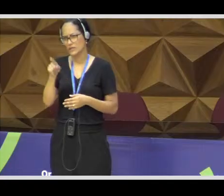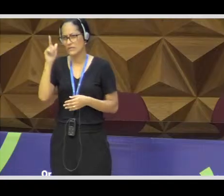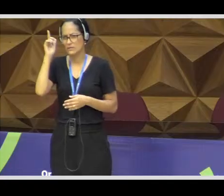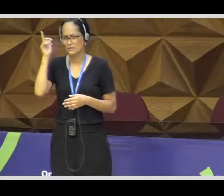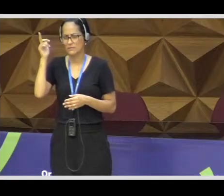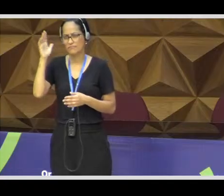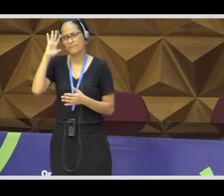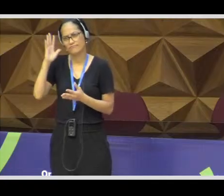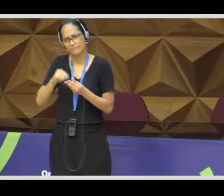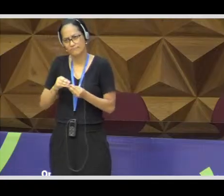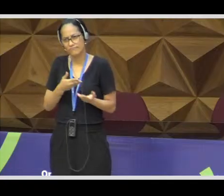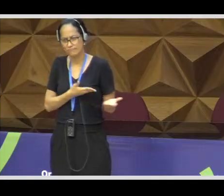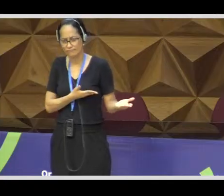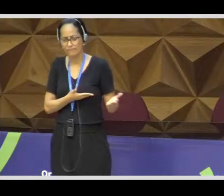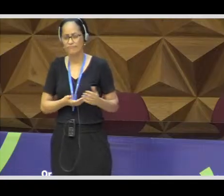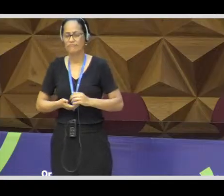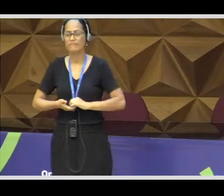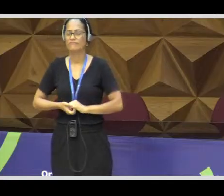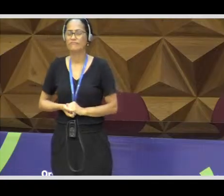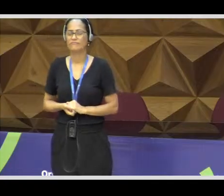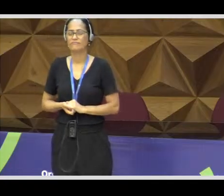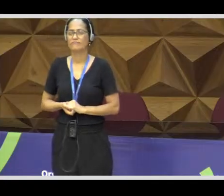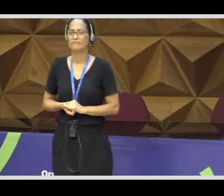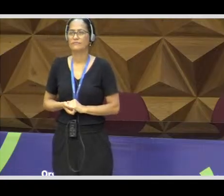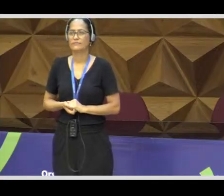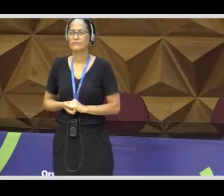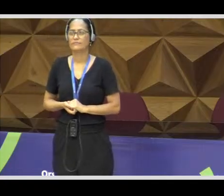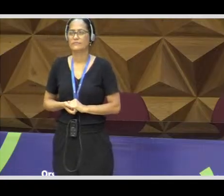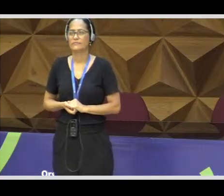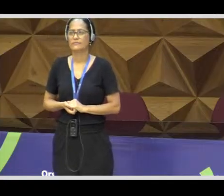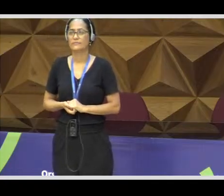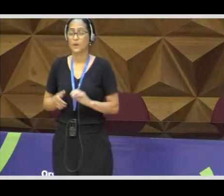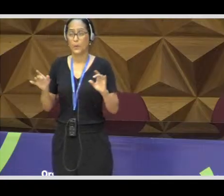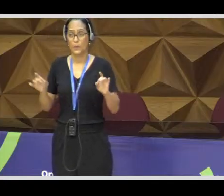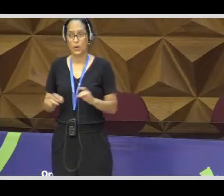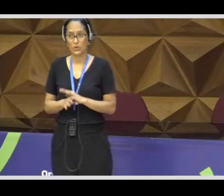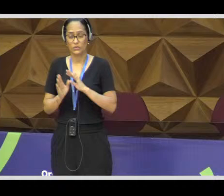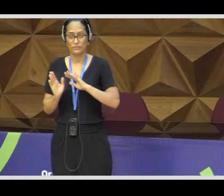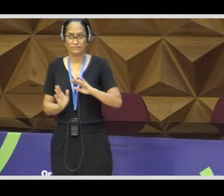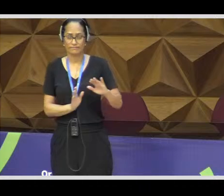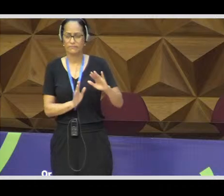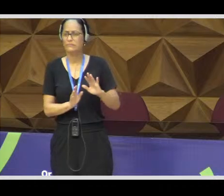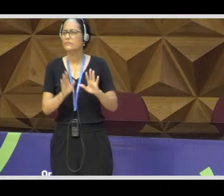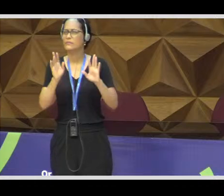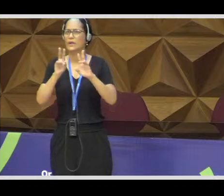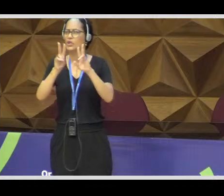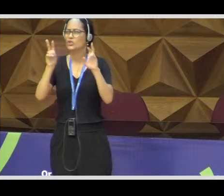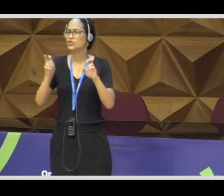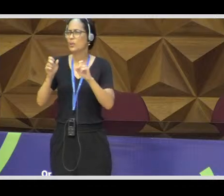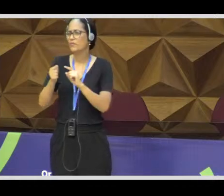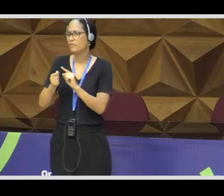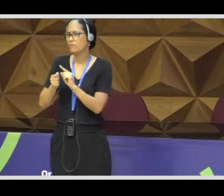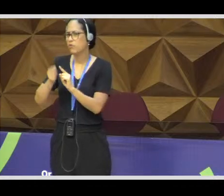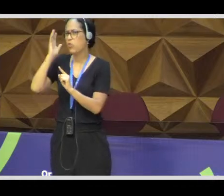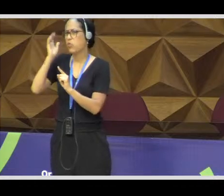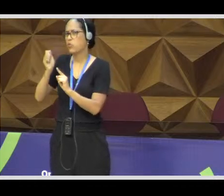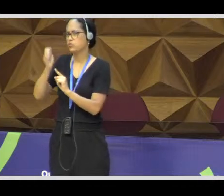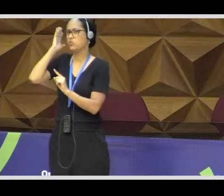So after all that, the faster speeds, the faster speeds made the journey feel more